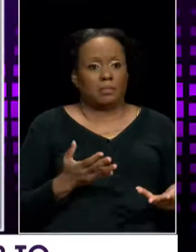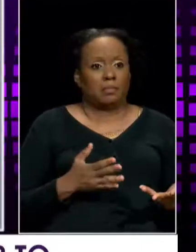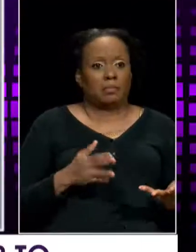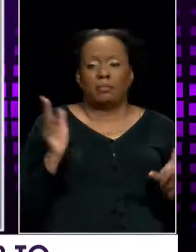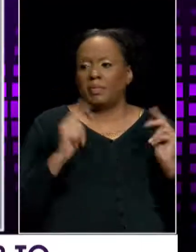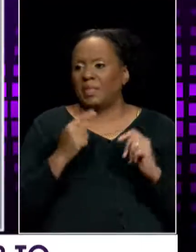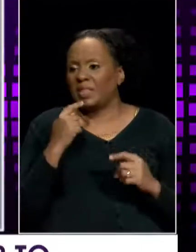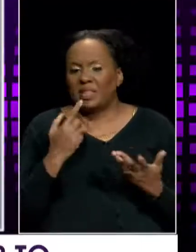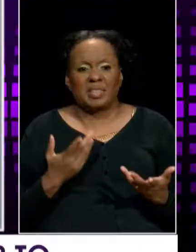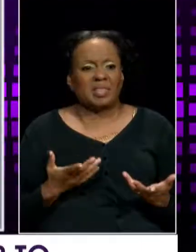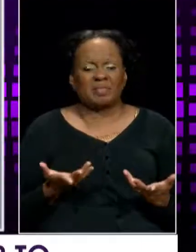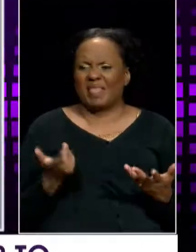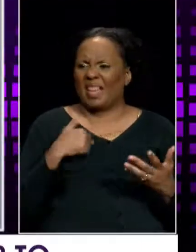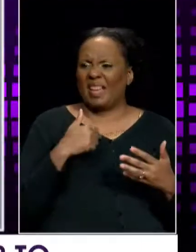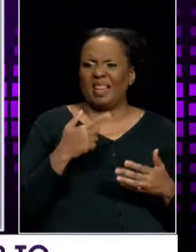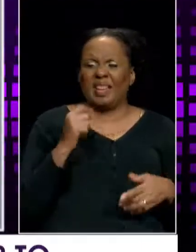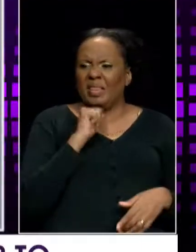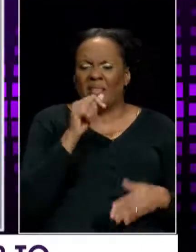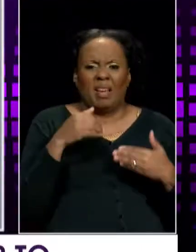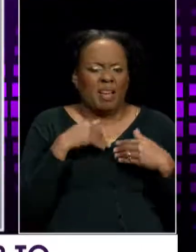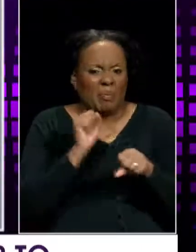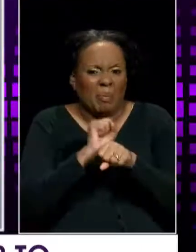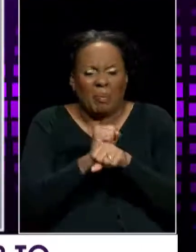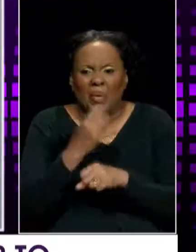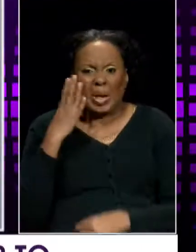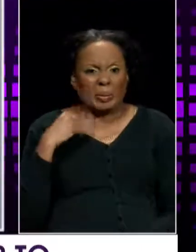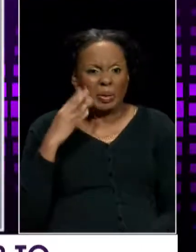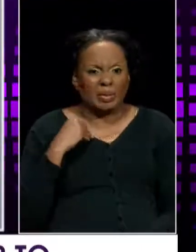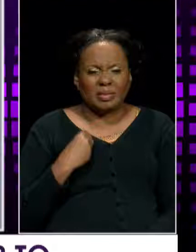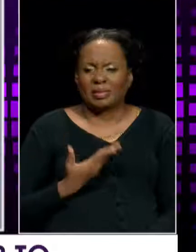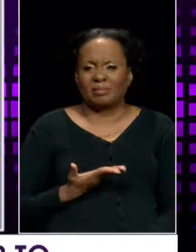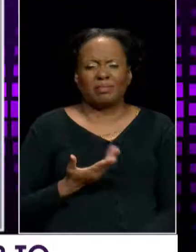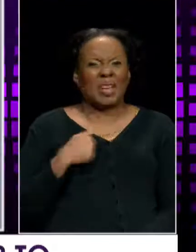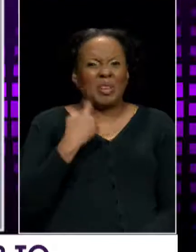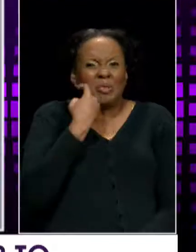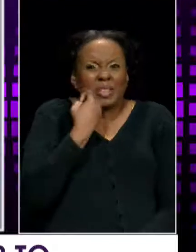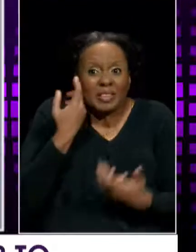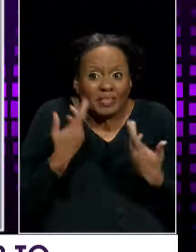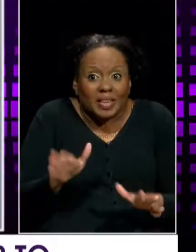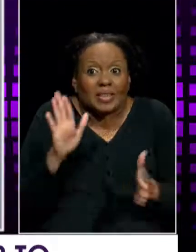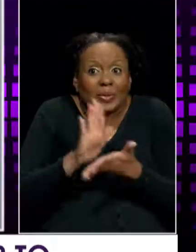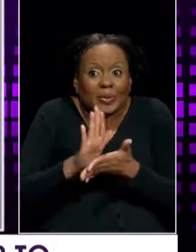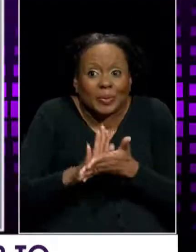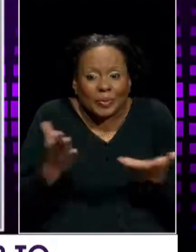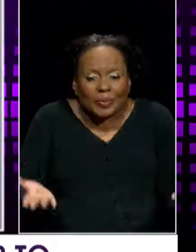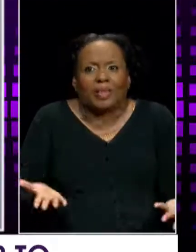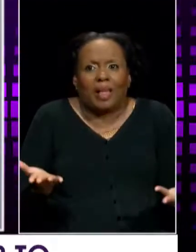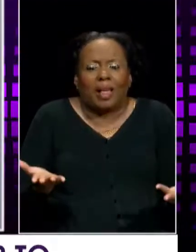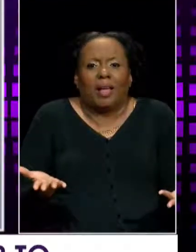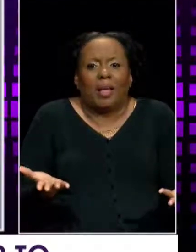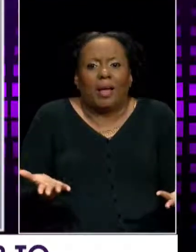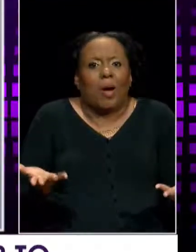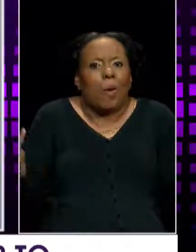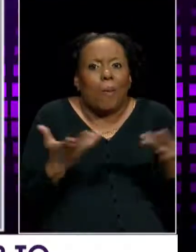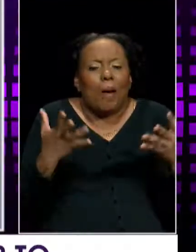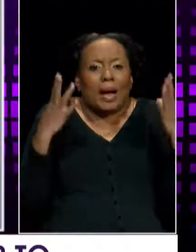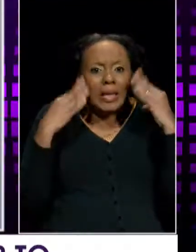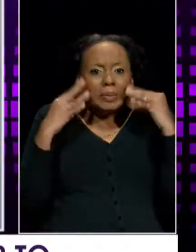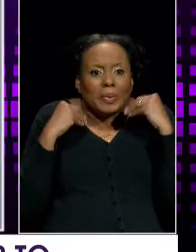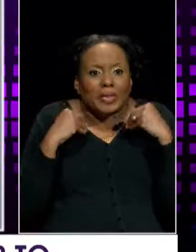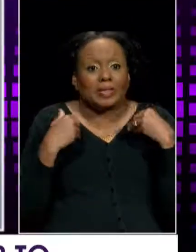work experience, that you need X amount of work experience. So I do believe that young persons are trying. They're out there. I actually printed